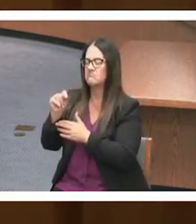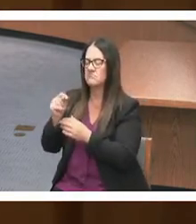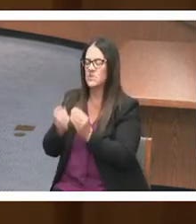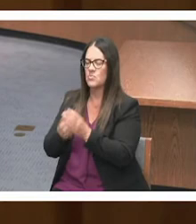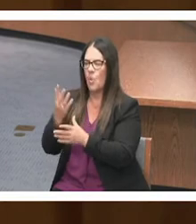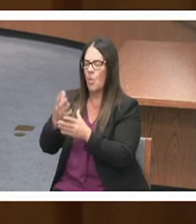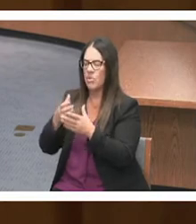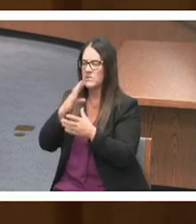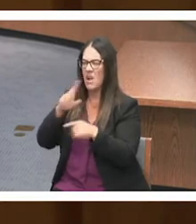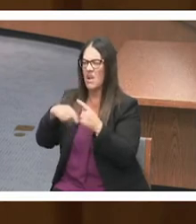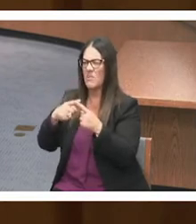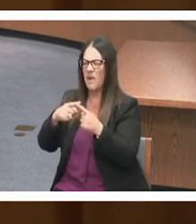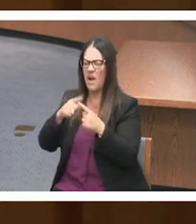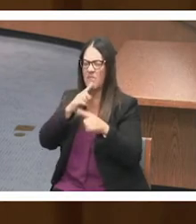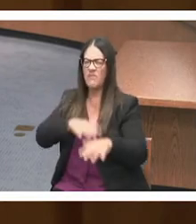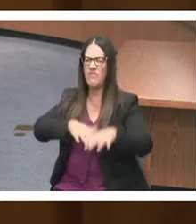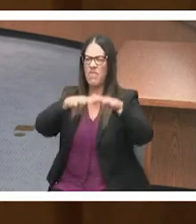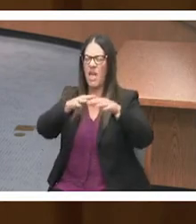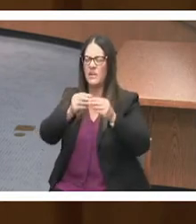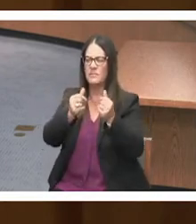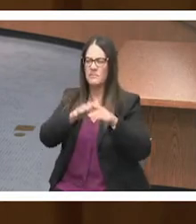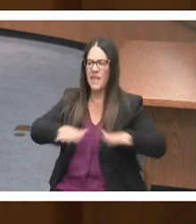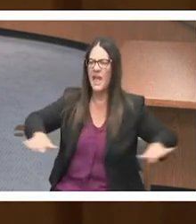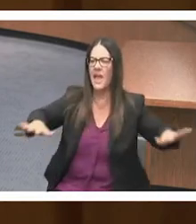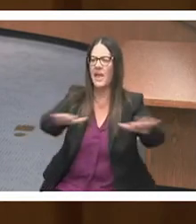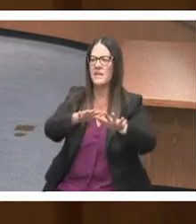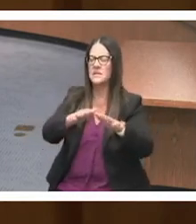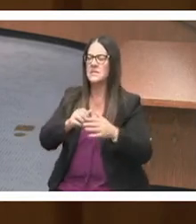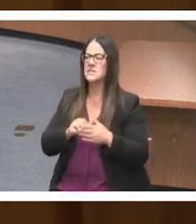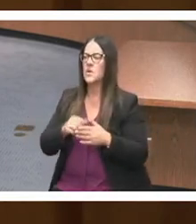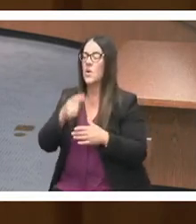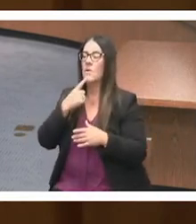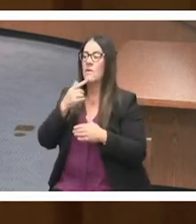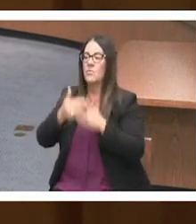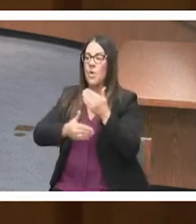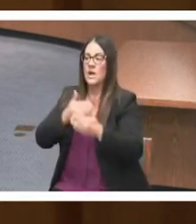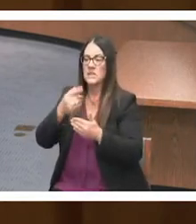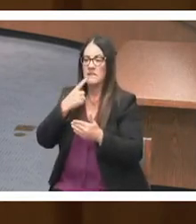expansion, undertakes the same process as permitting a strip mall